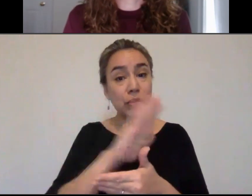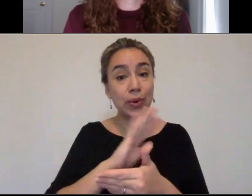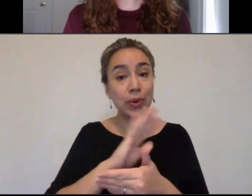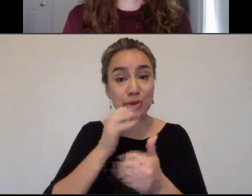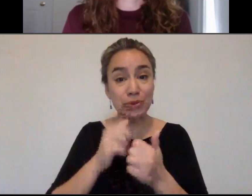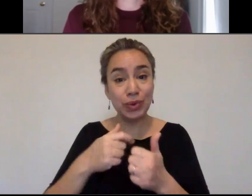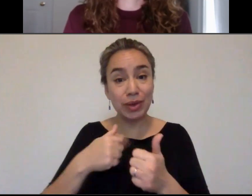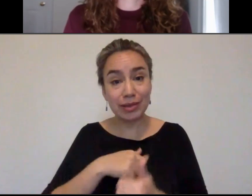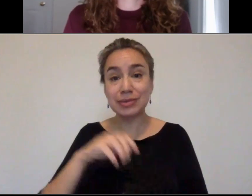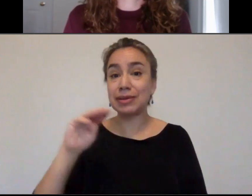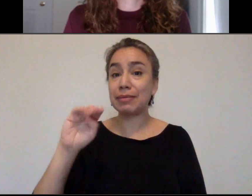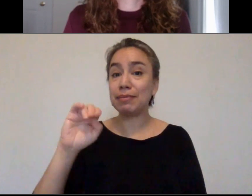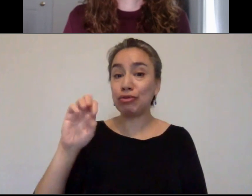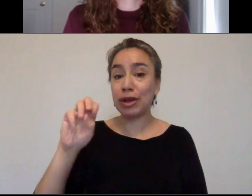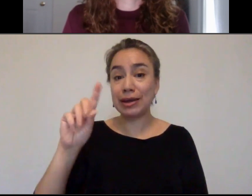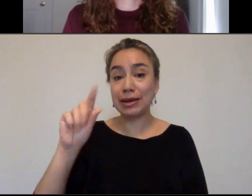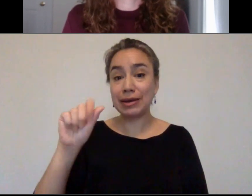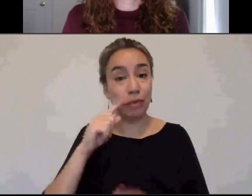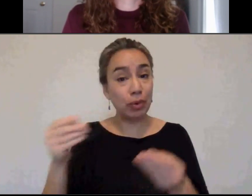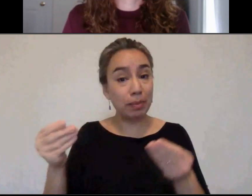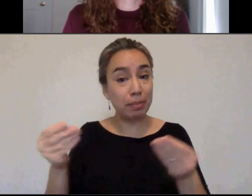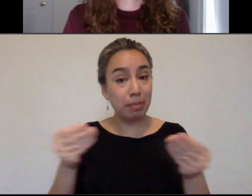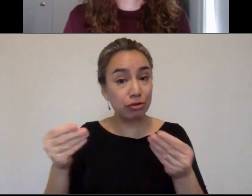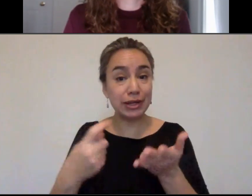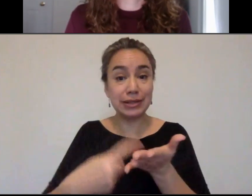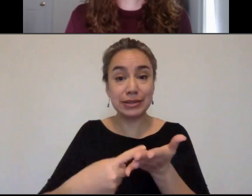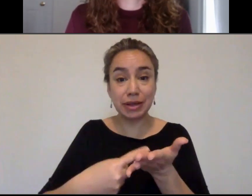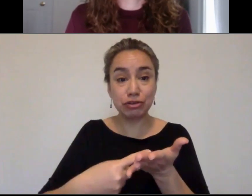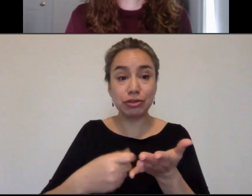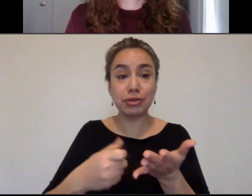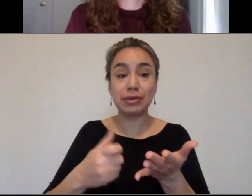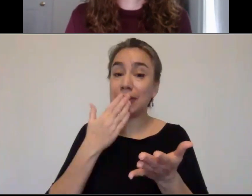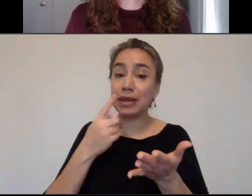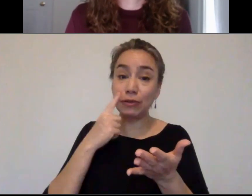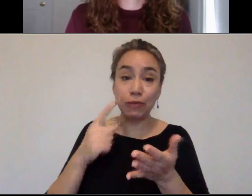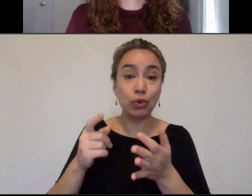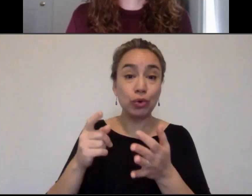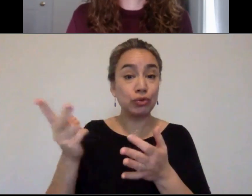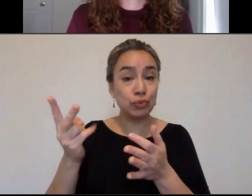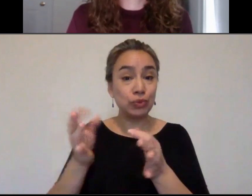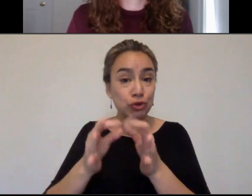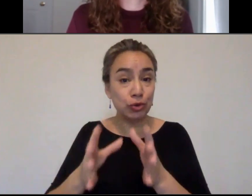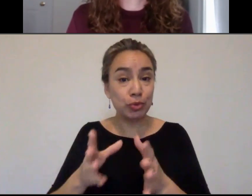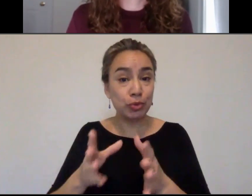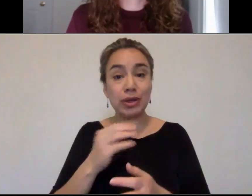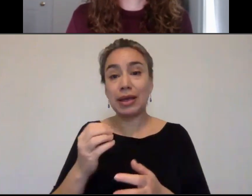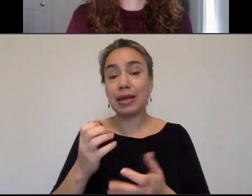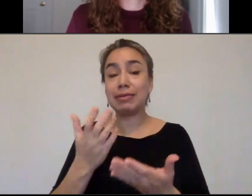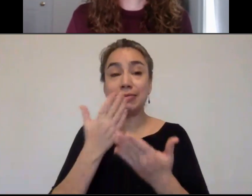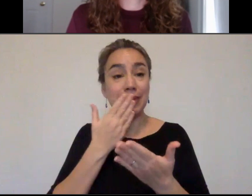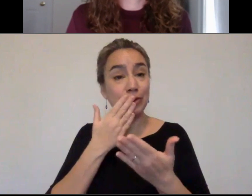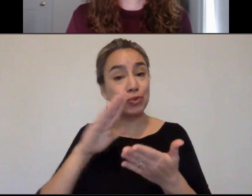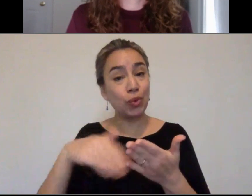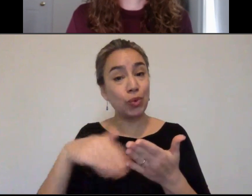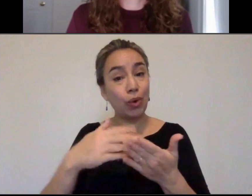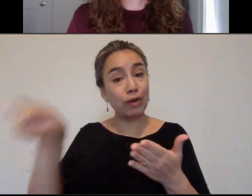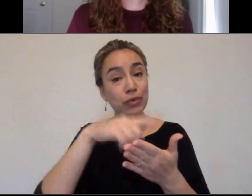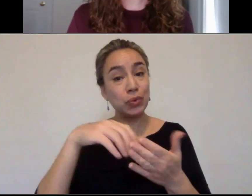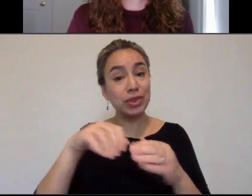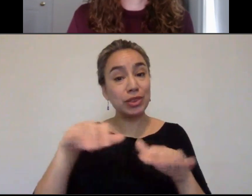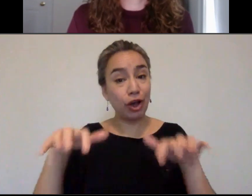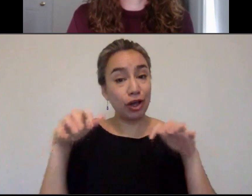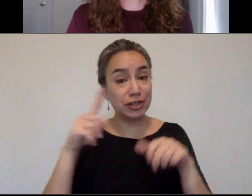to Miranda for moderating the discussion. Thank you to our interpreters, and thanks to all of you in the audience for taking